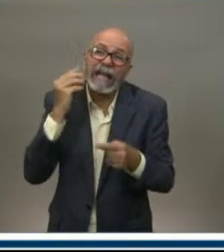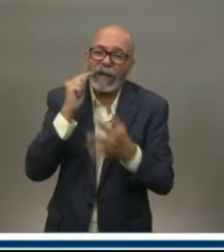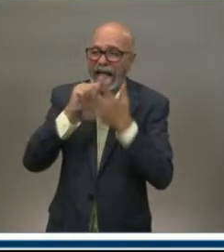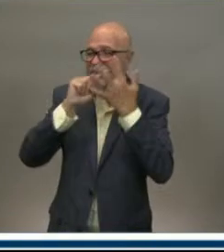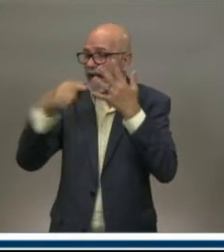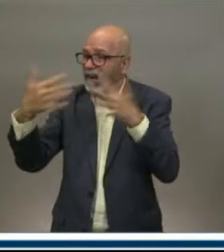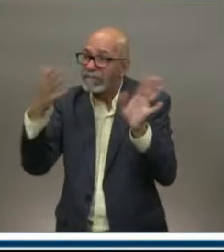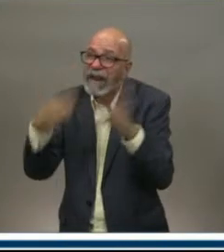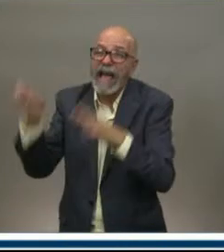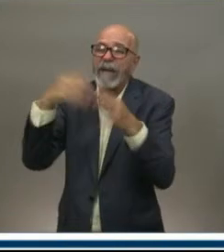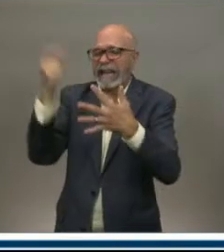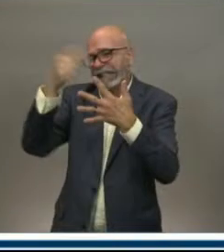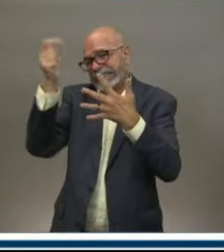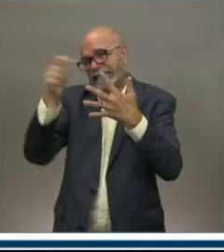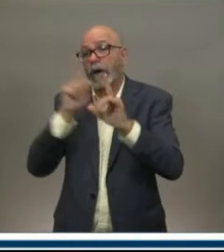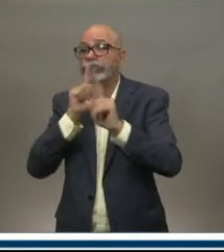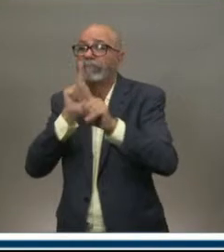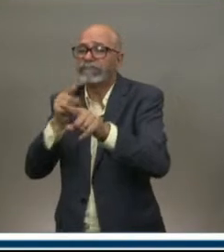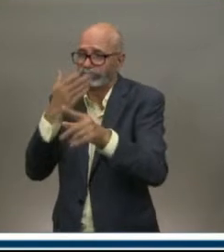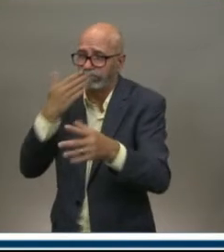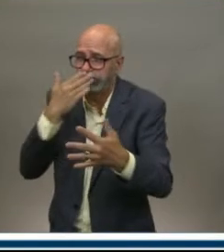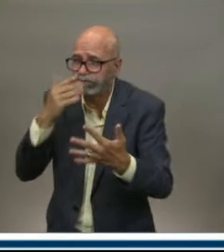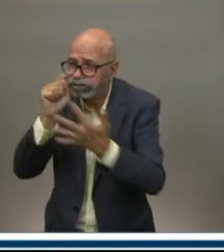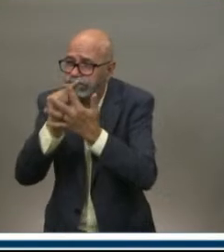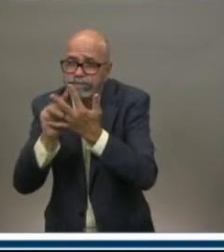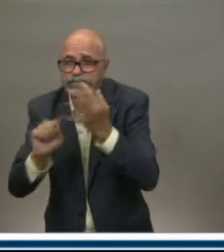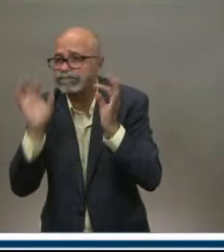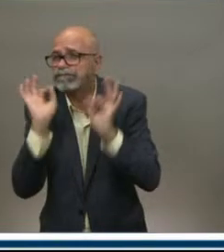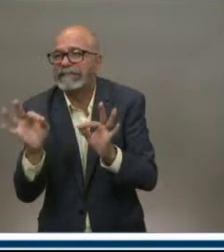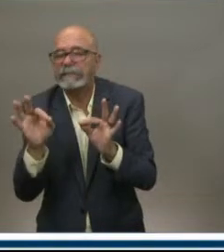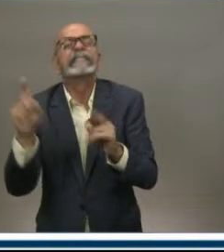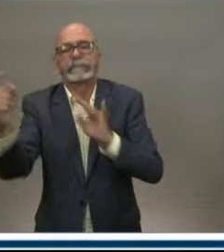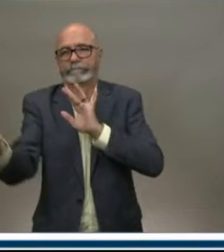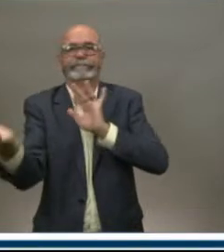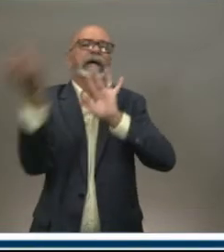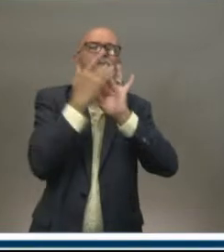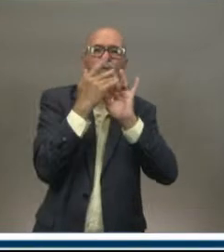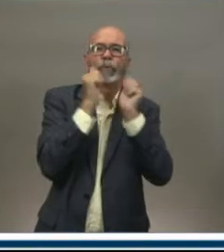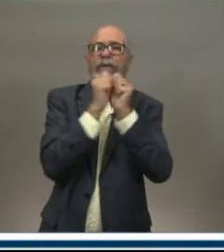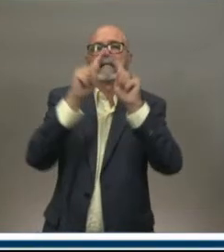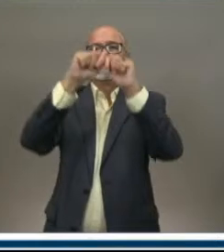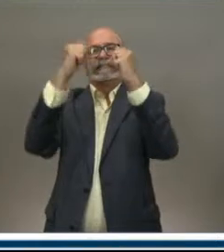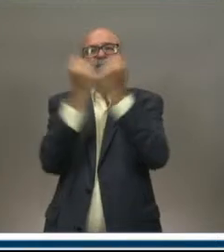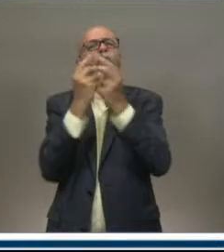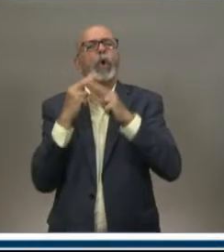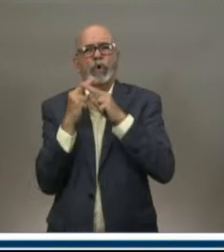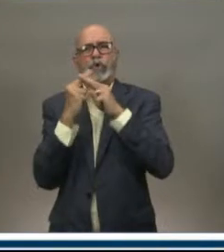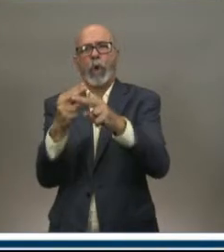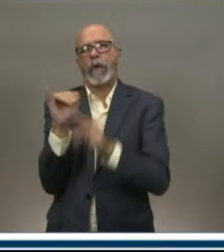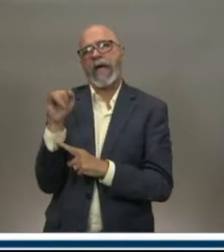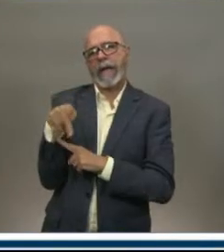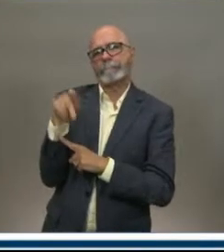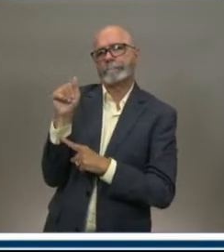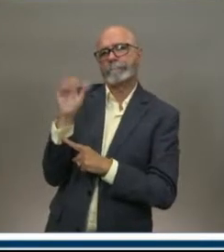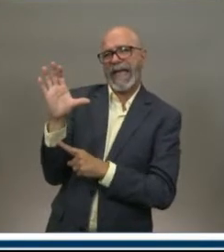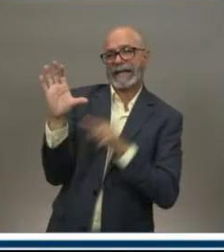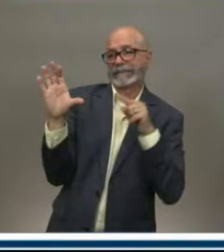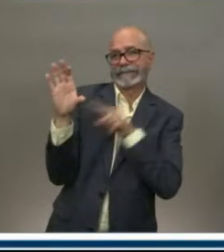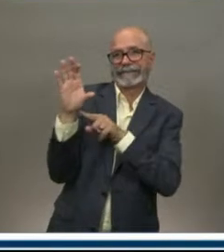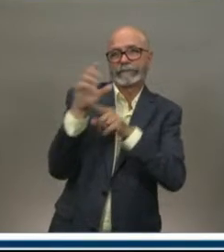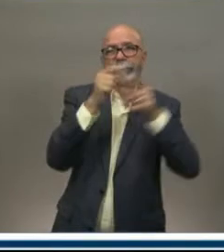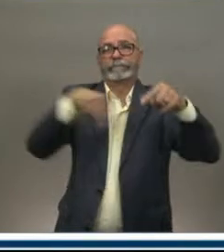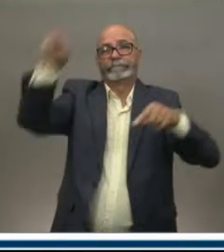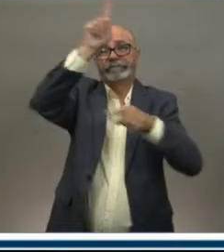can tap into a team, and that's the IPAC drop team that we've referenced.